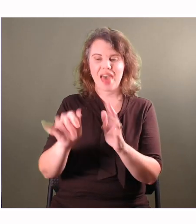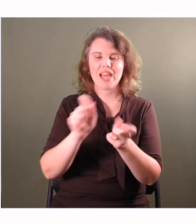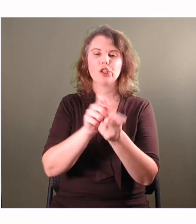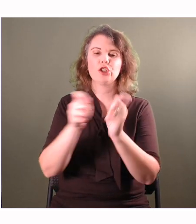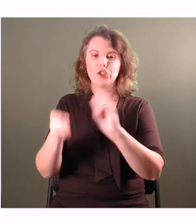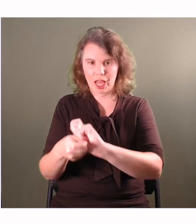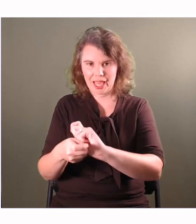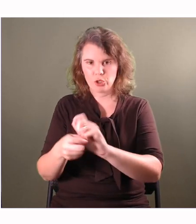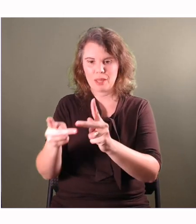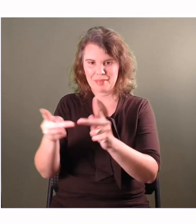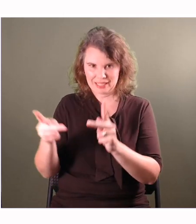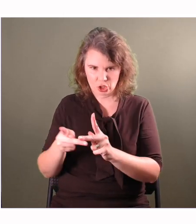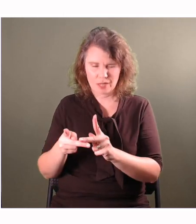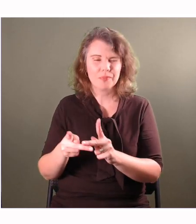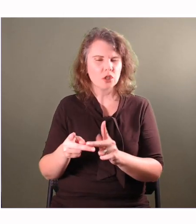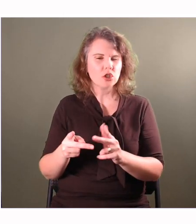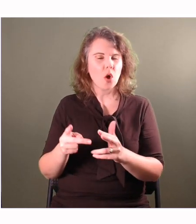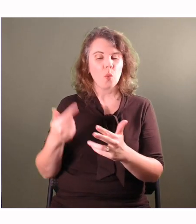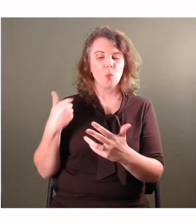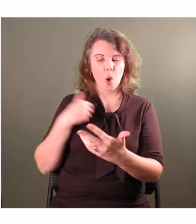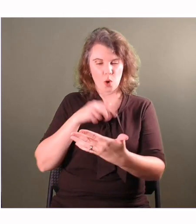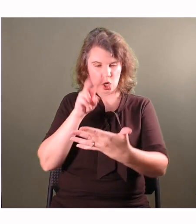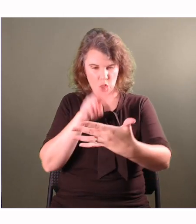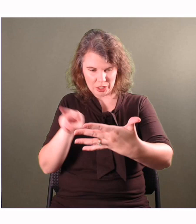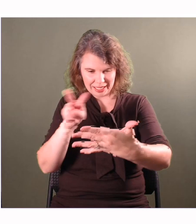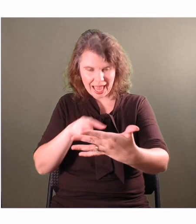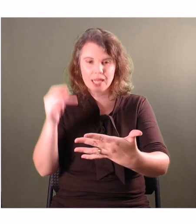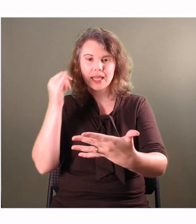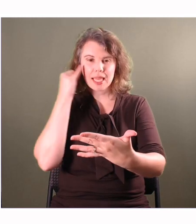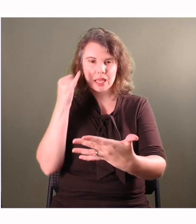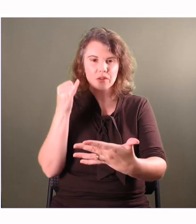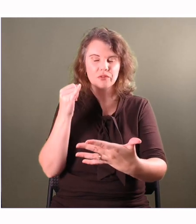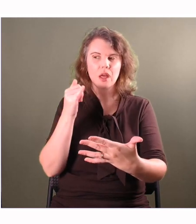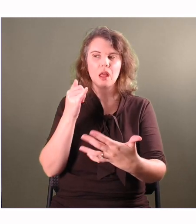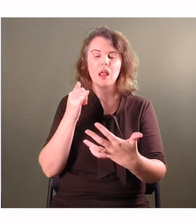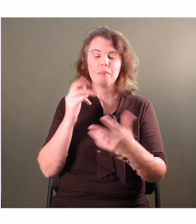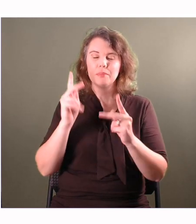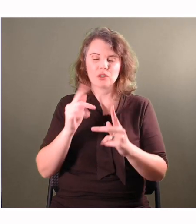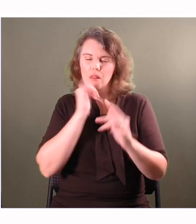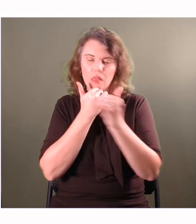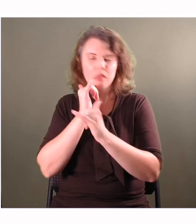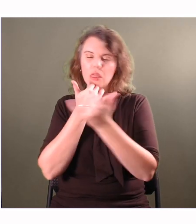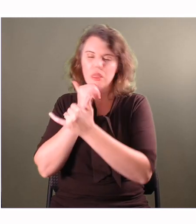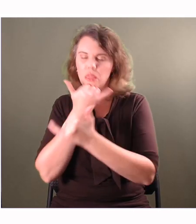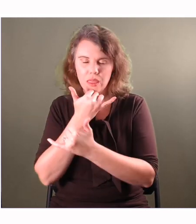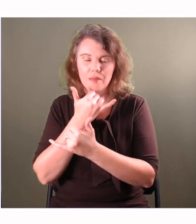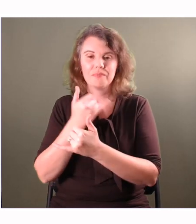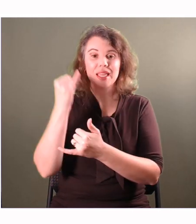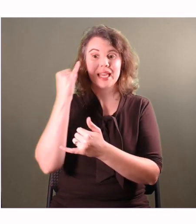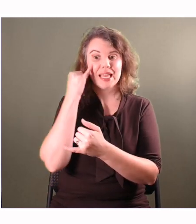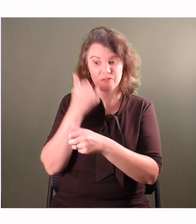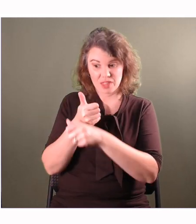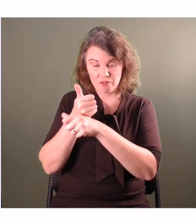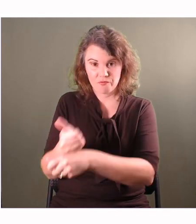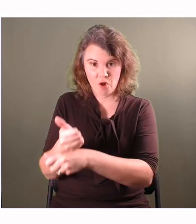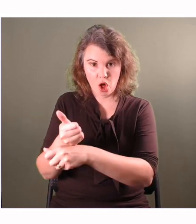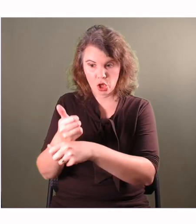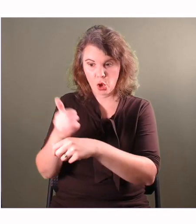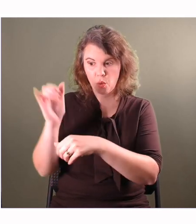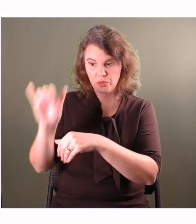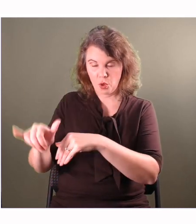has changed the syllable position. So what we're looking at is whether the slips change or maintain their syllable